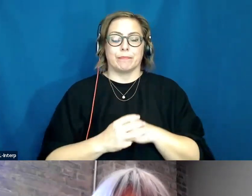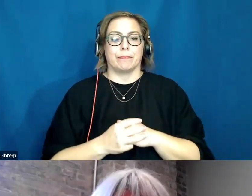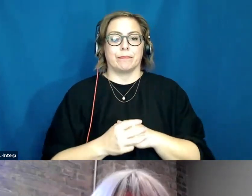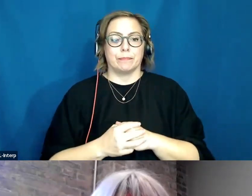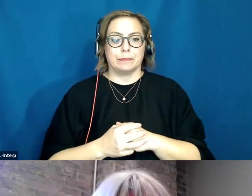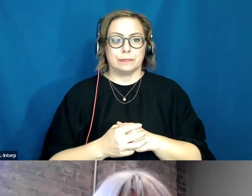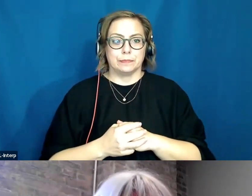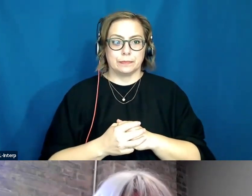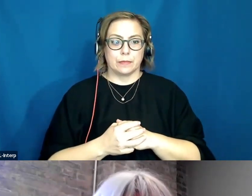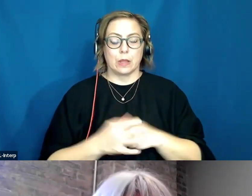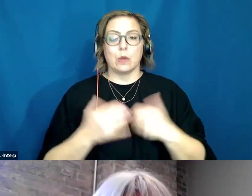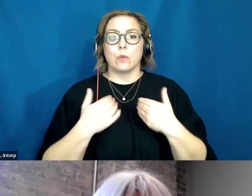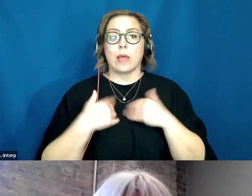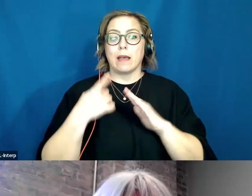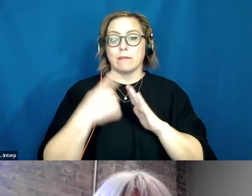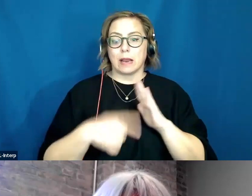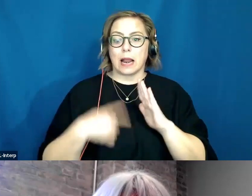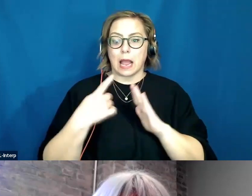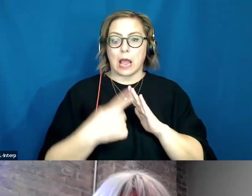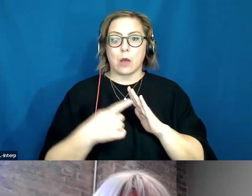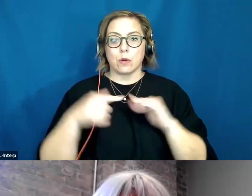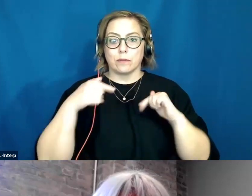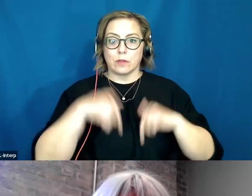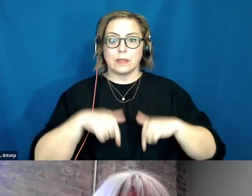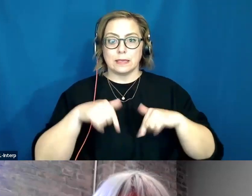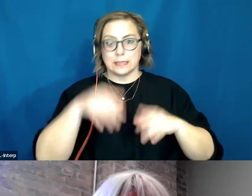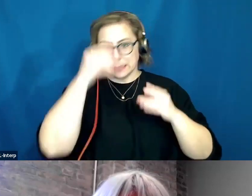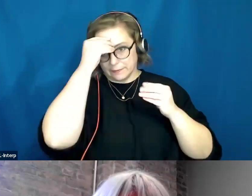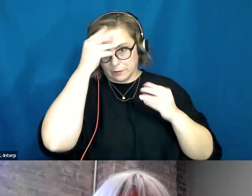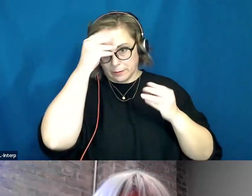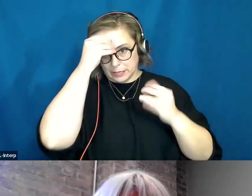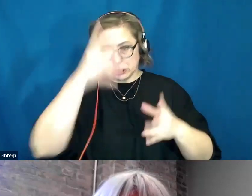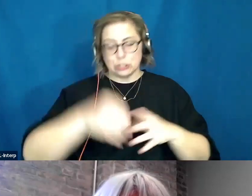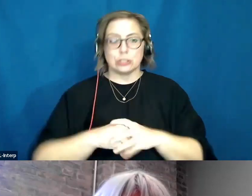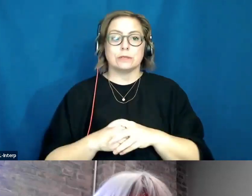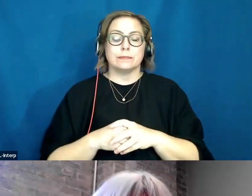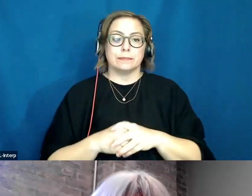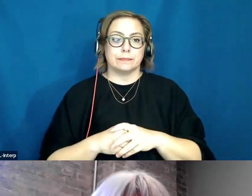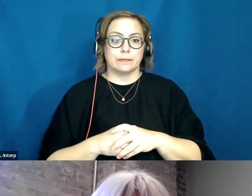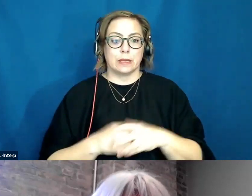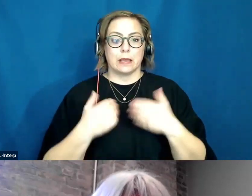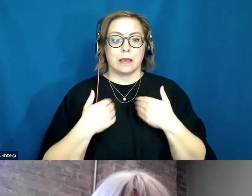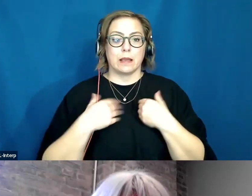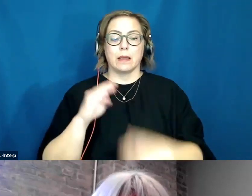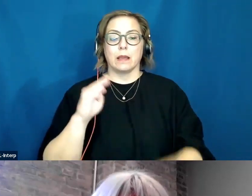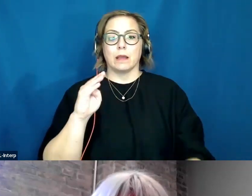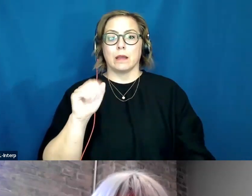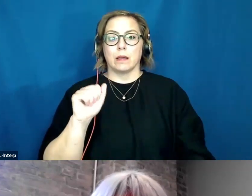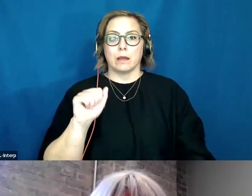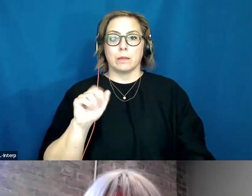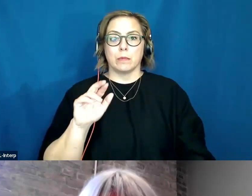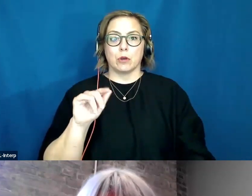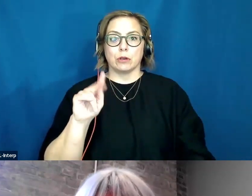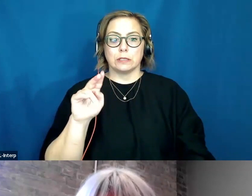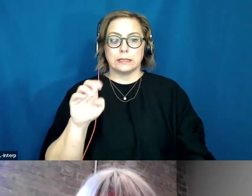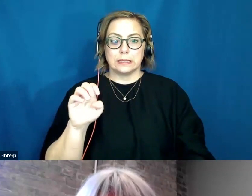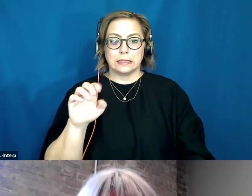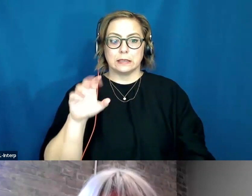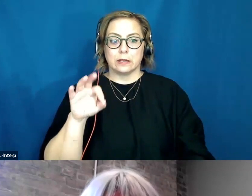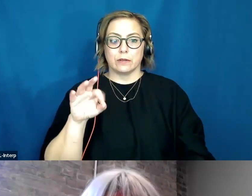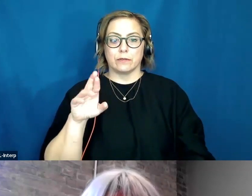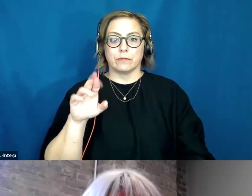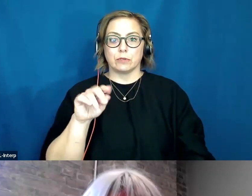We've got about an hour for this info session. We have with us Martine Friesen from MAC and